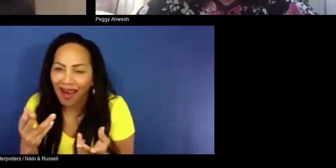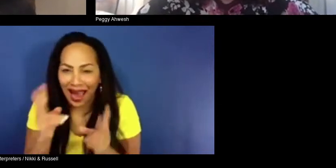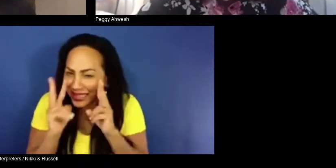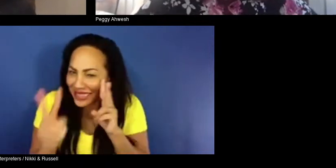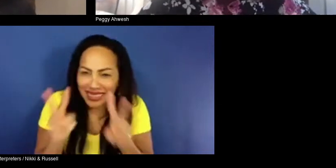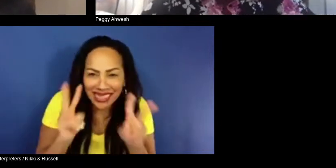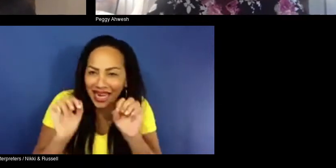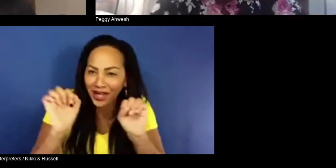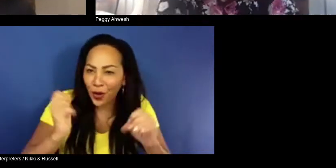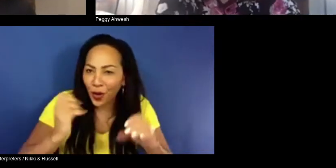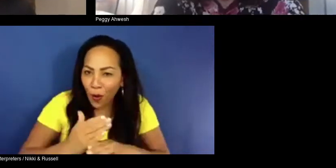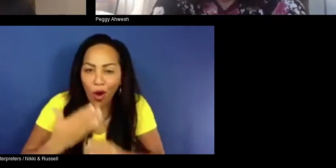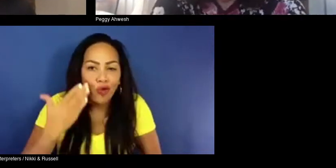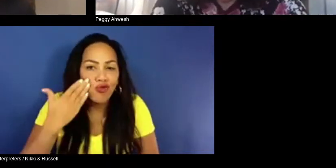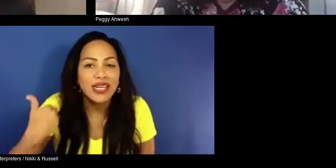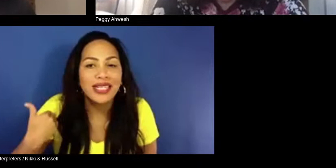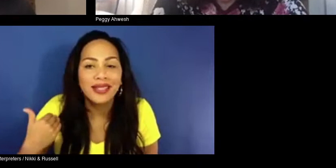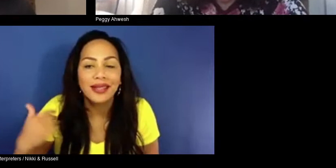recent animated,